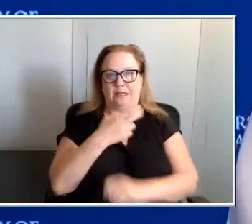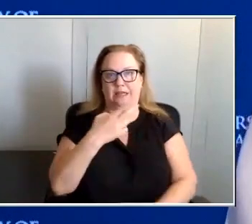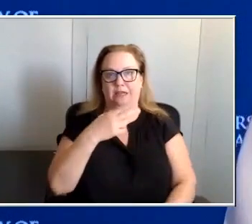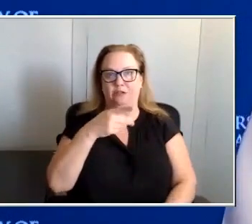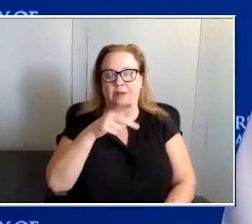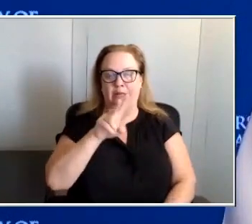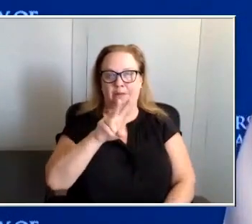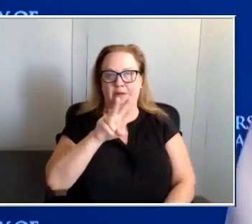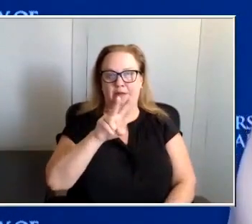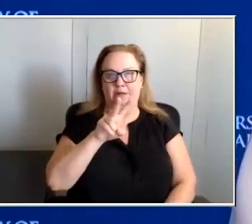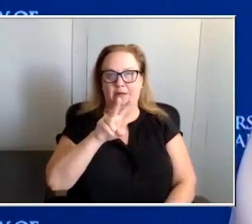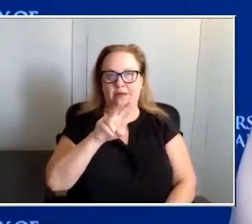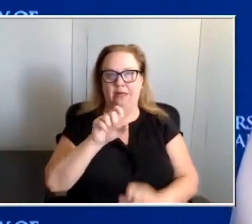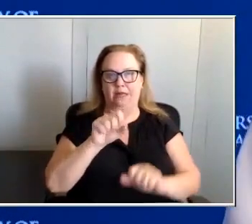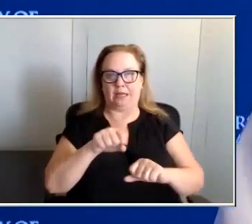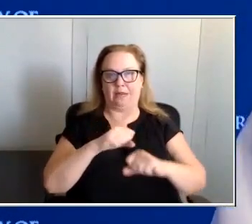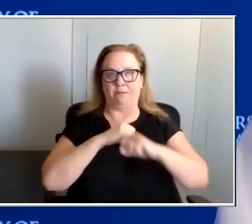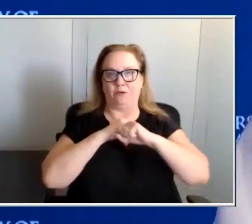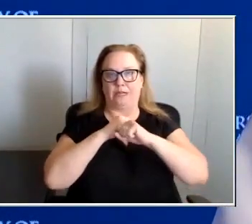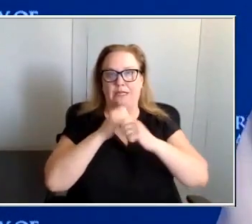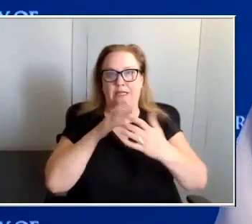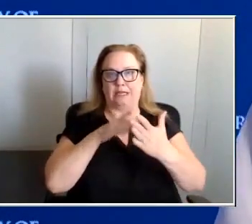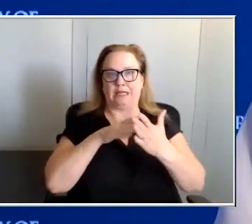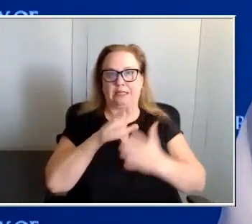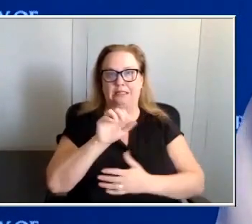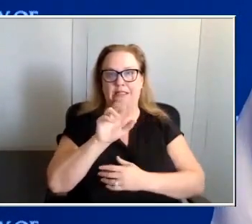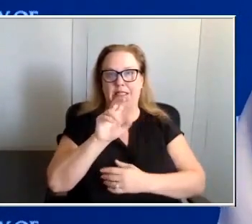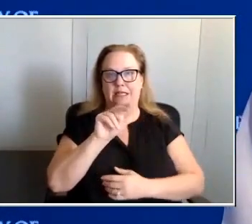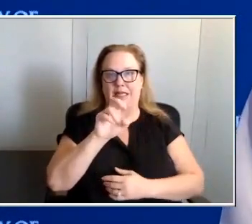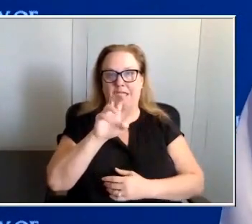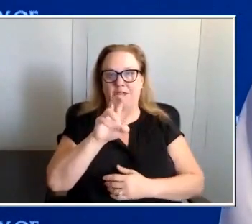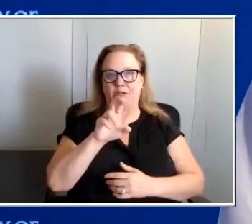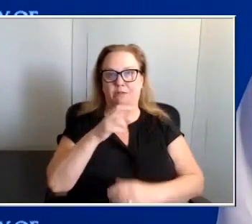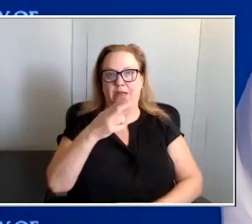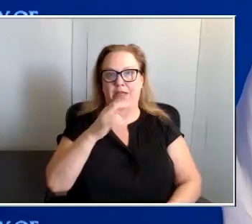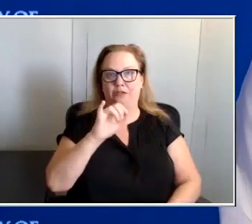can protect against cancer. I know certainly in my HIV,